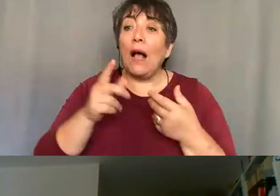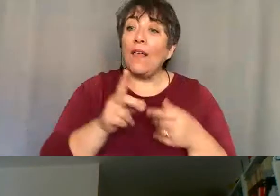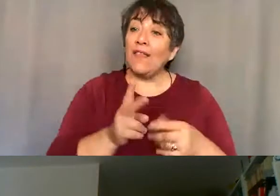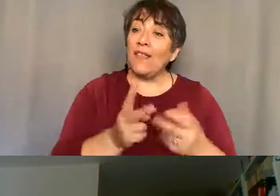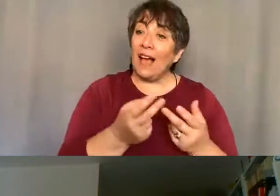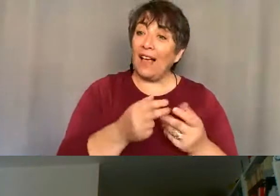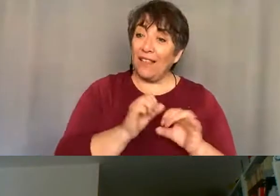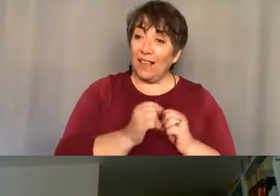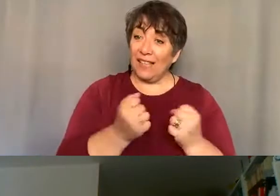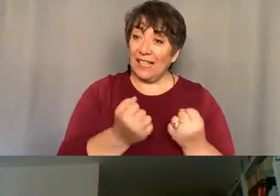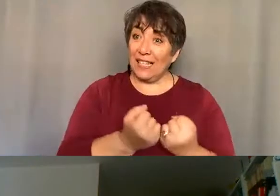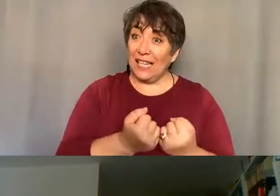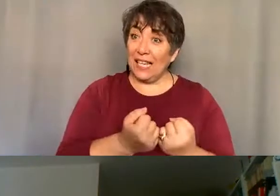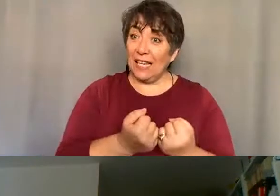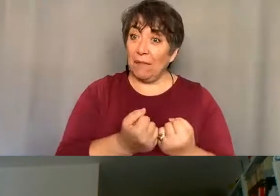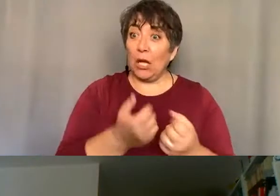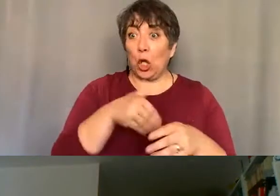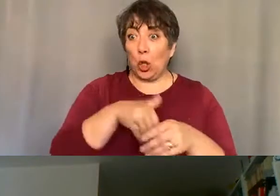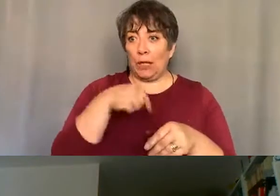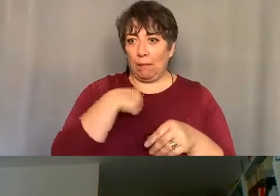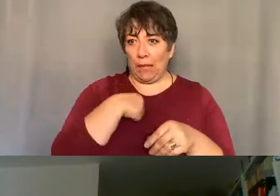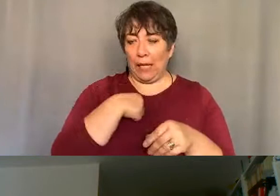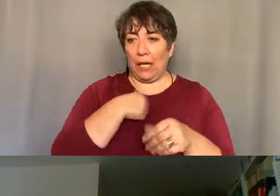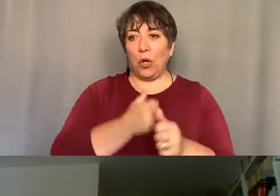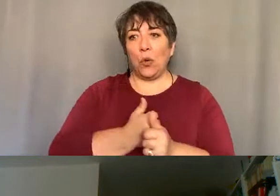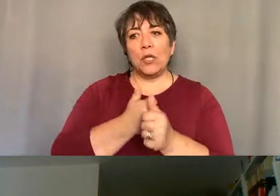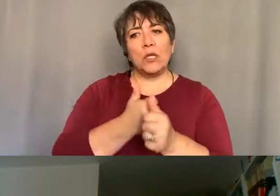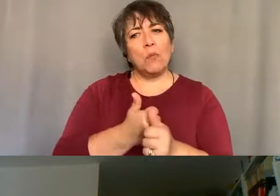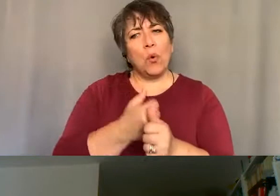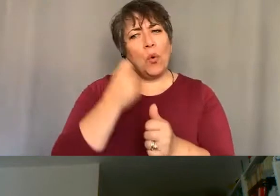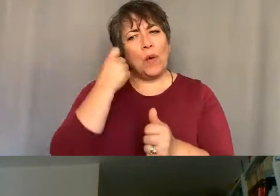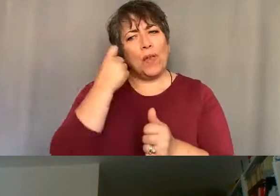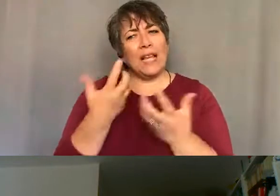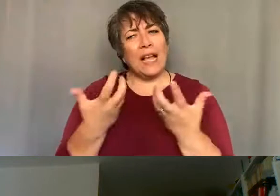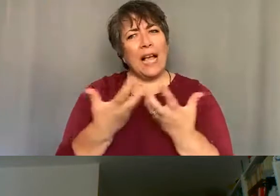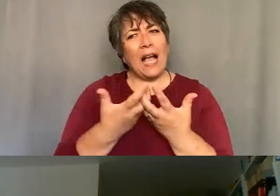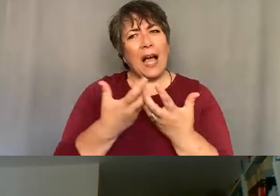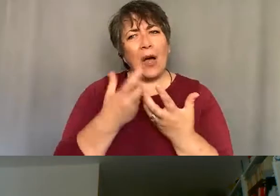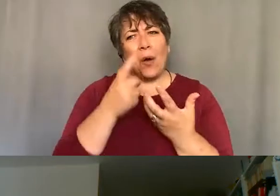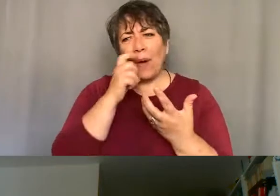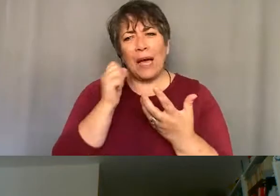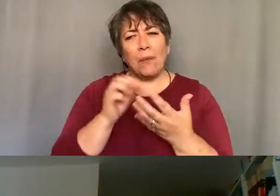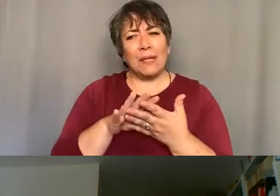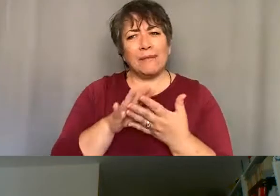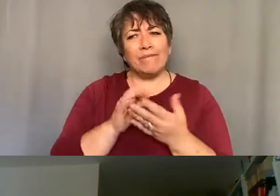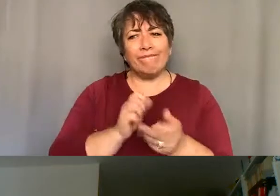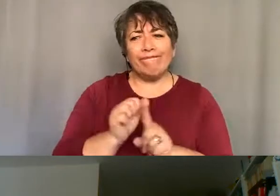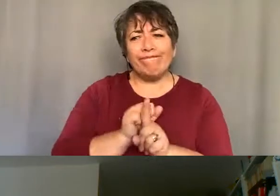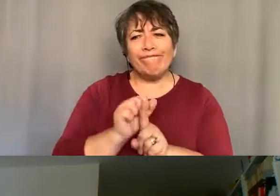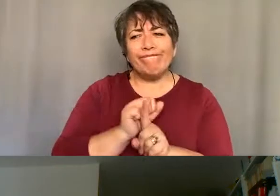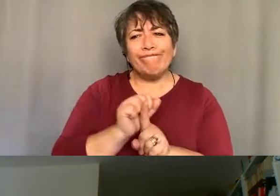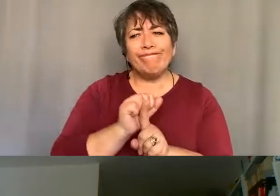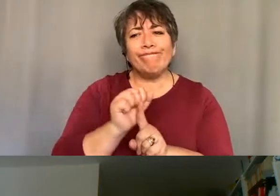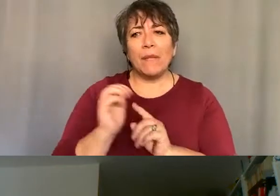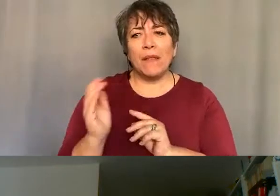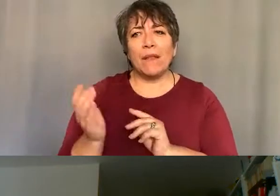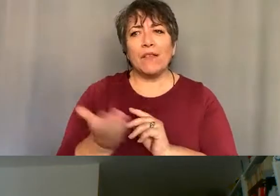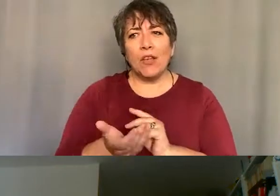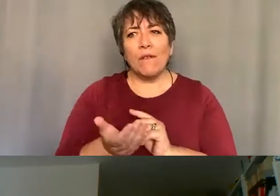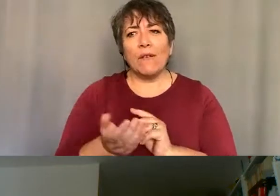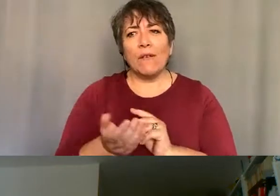team, including myself, we're here to support and look at how we can strategically develop our service. So one of the things that we are looking to do this